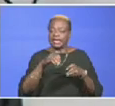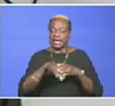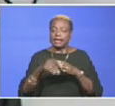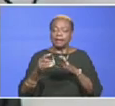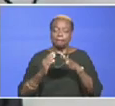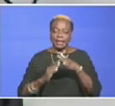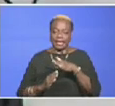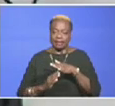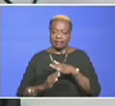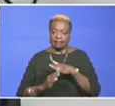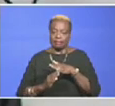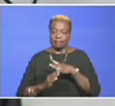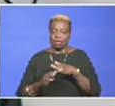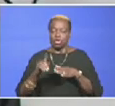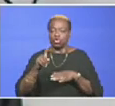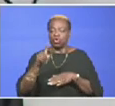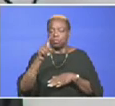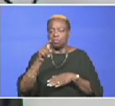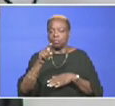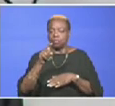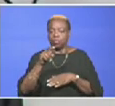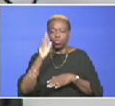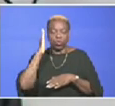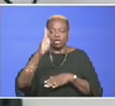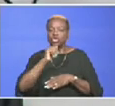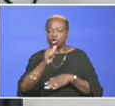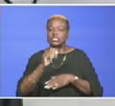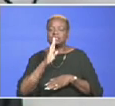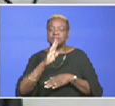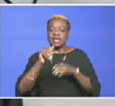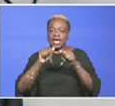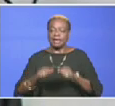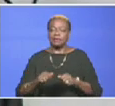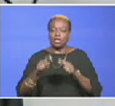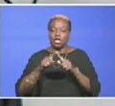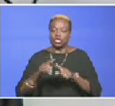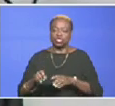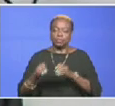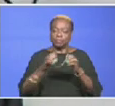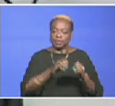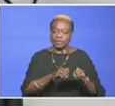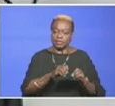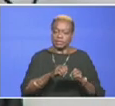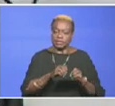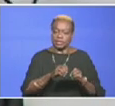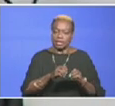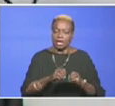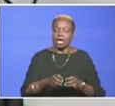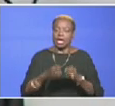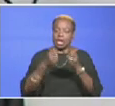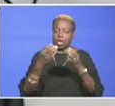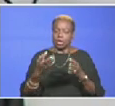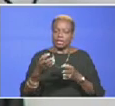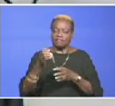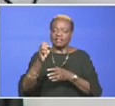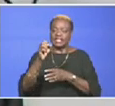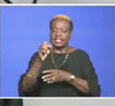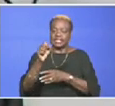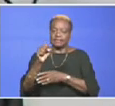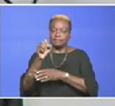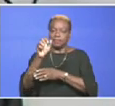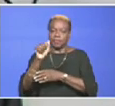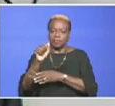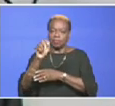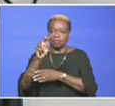to put more than a certain amount of sand dollars in value terms in your wallet, because, again, if you